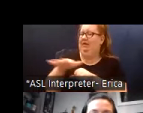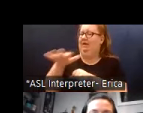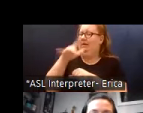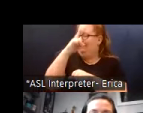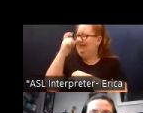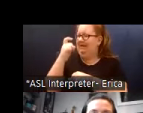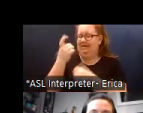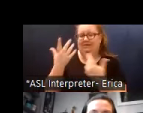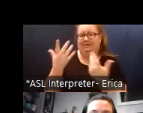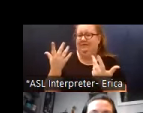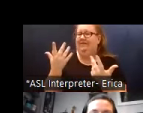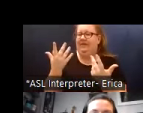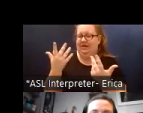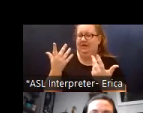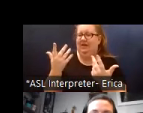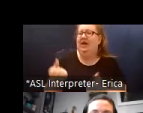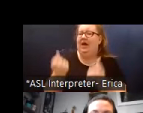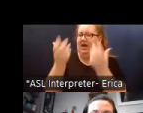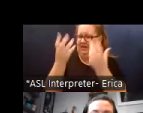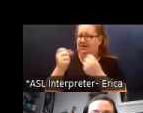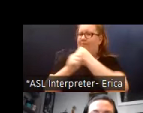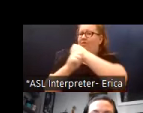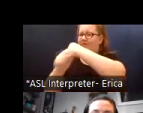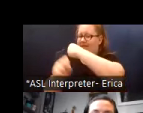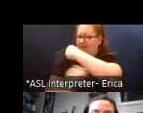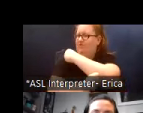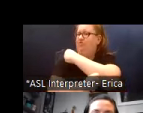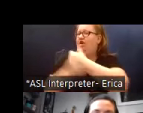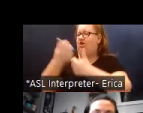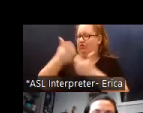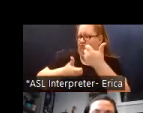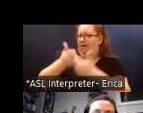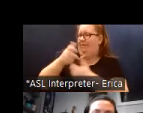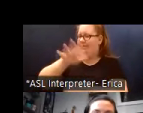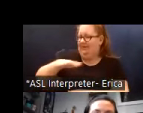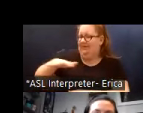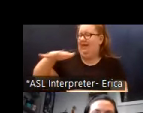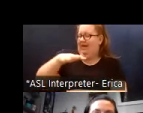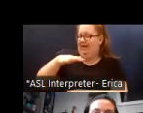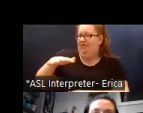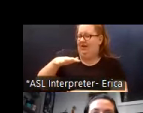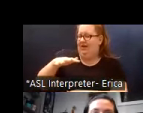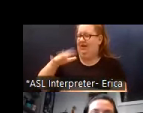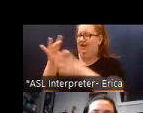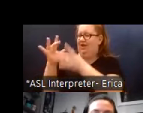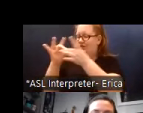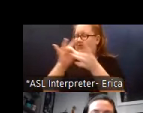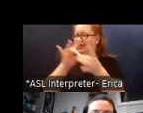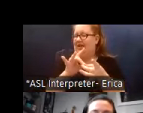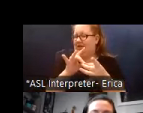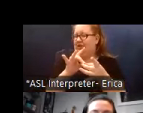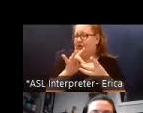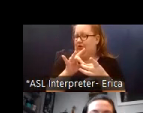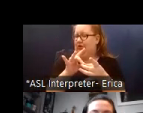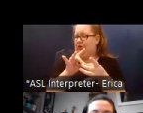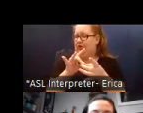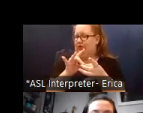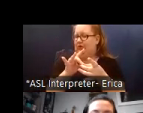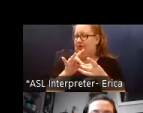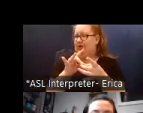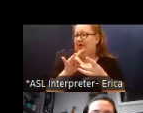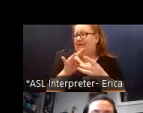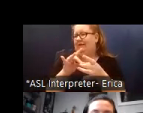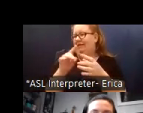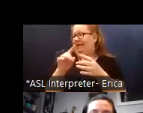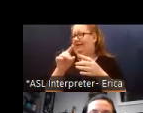of a number of infrastructure problems, right, in that area that relates to depressed